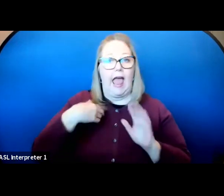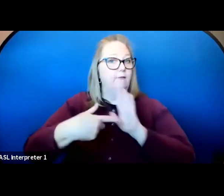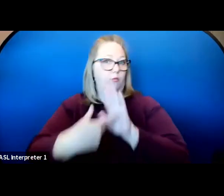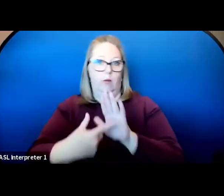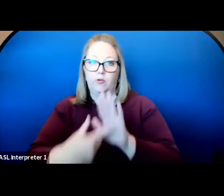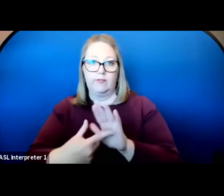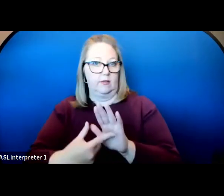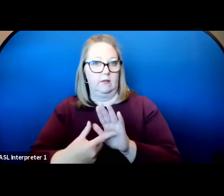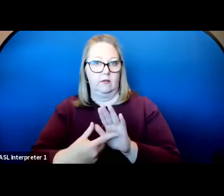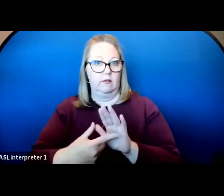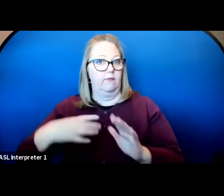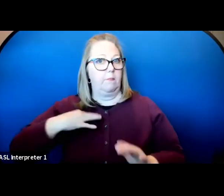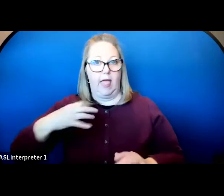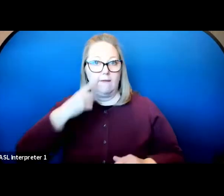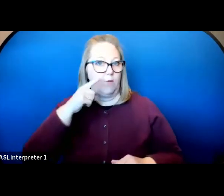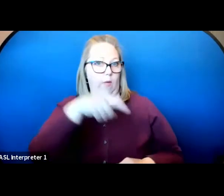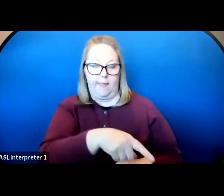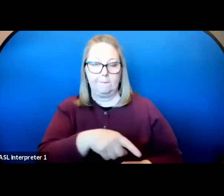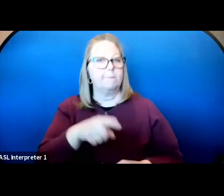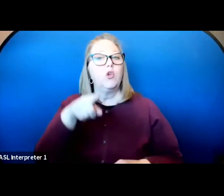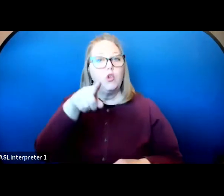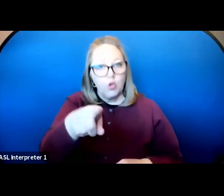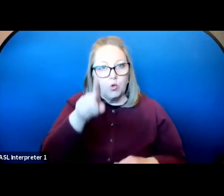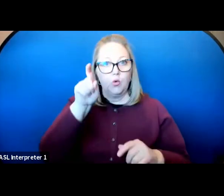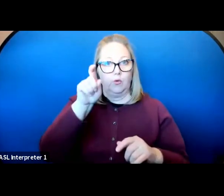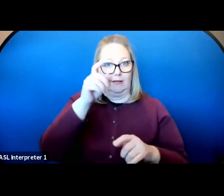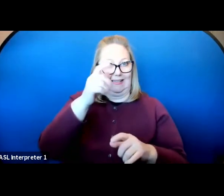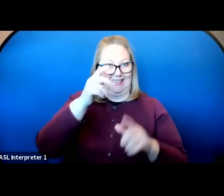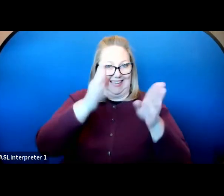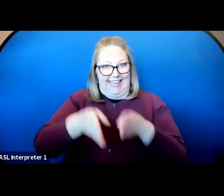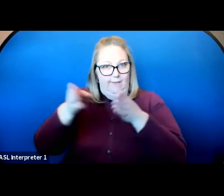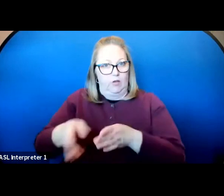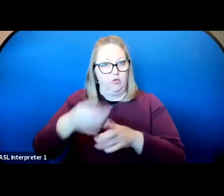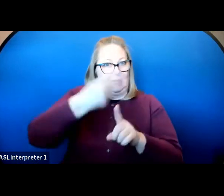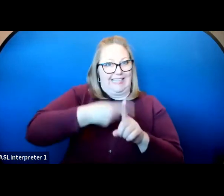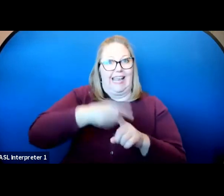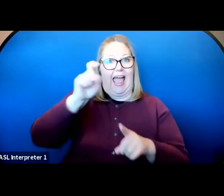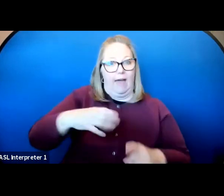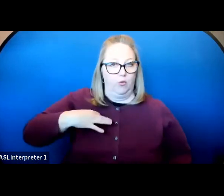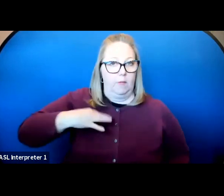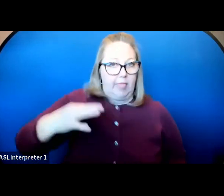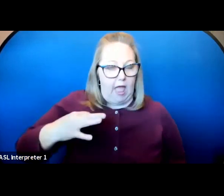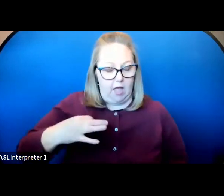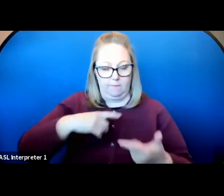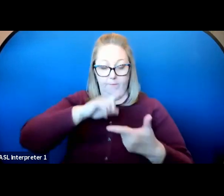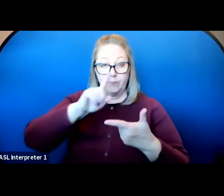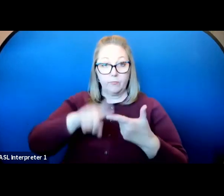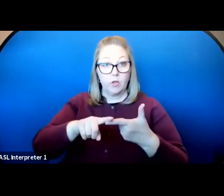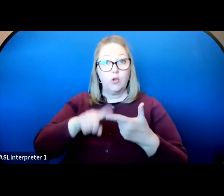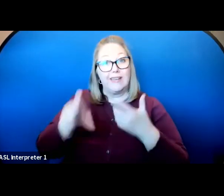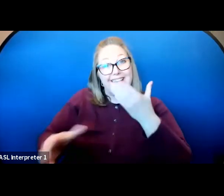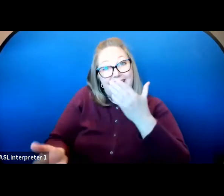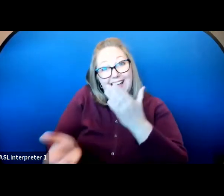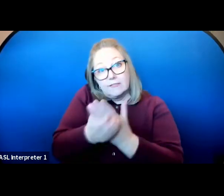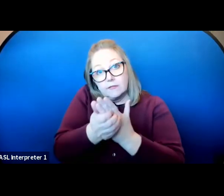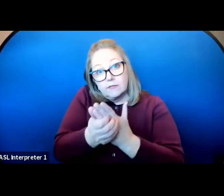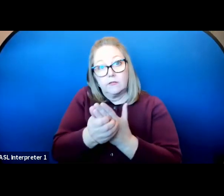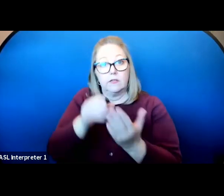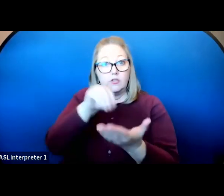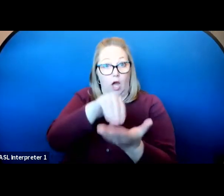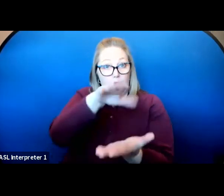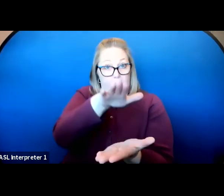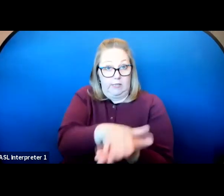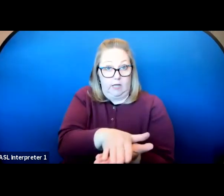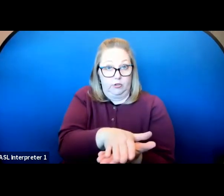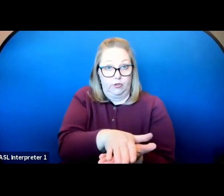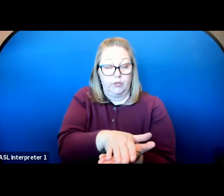process, it needs to be applied for by you at this point. Documentation is a critical component of this for all of you out there that are